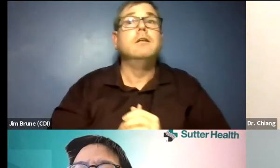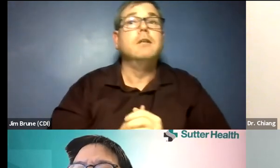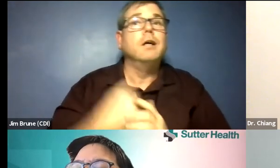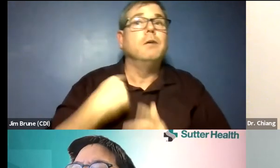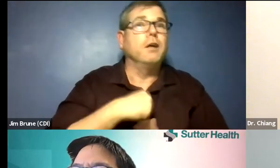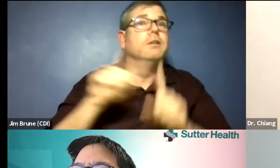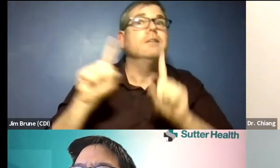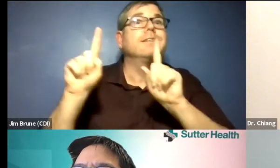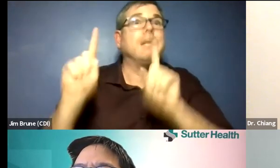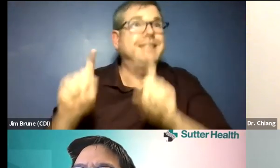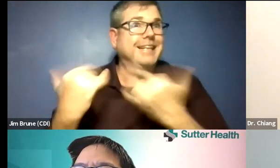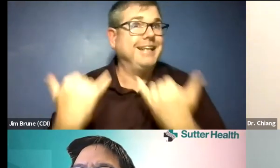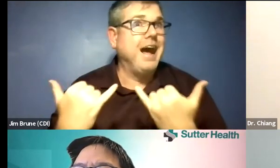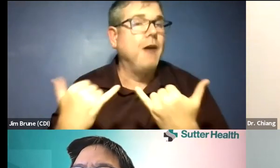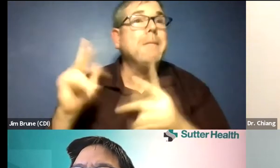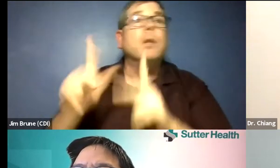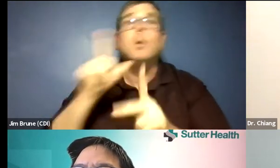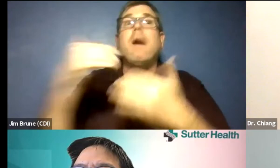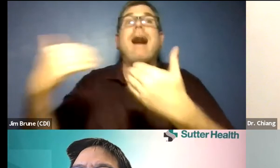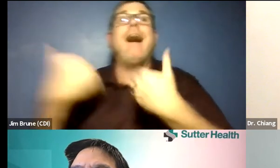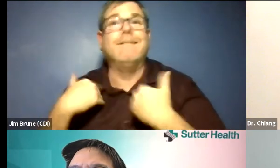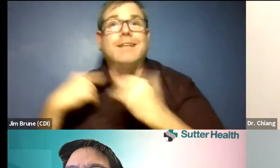main critical difference.